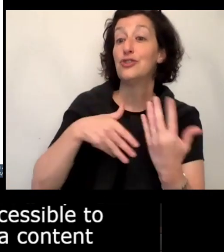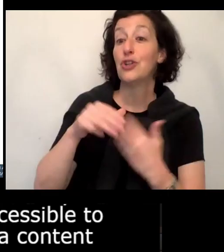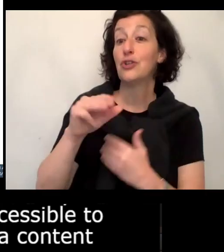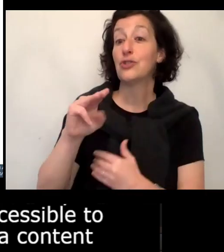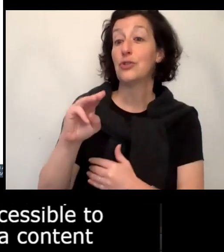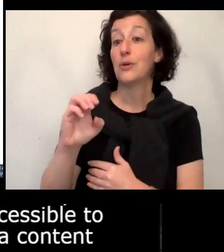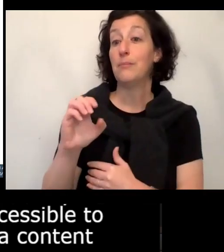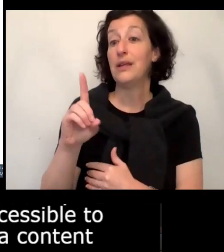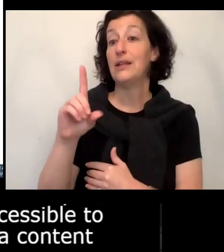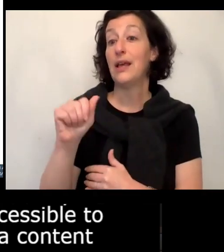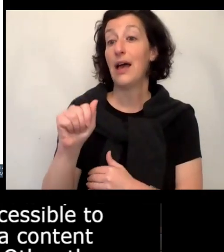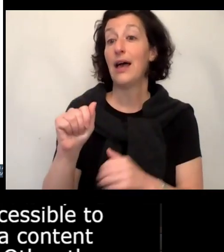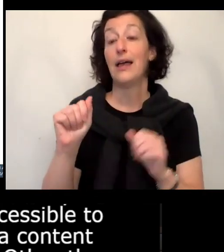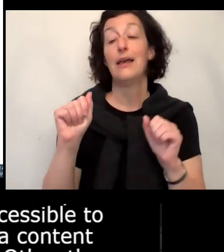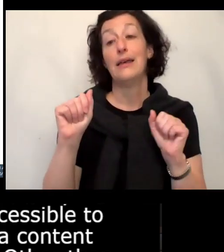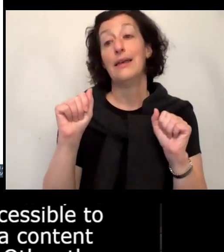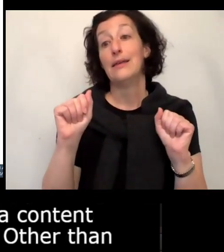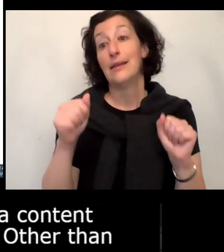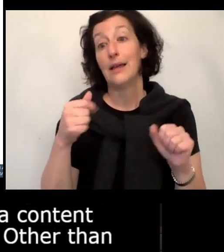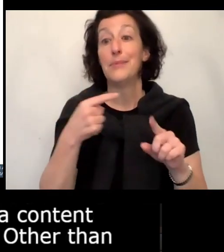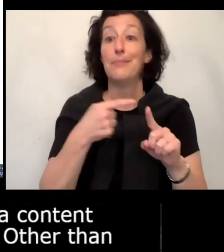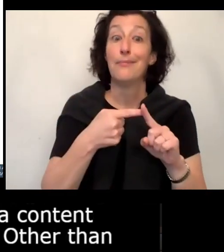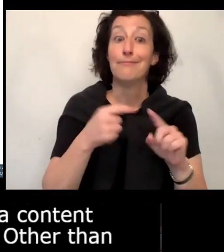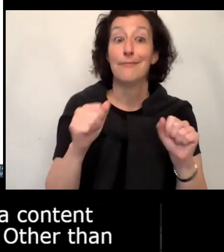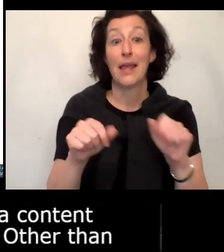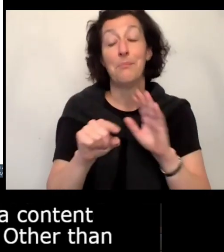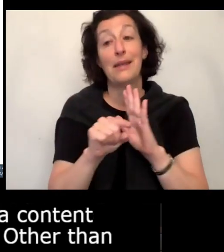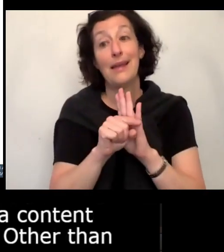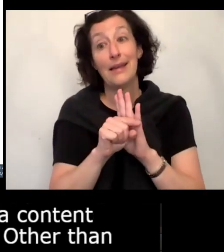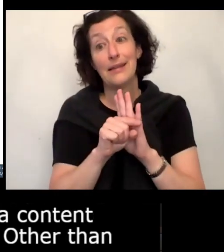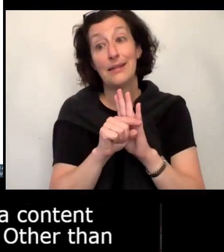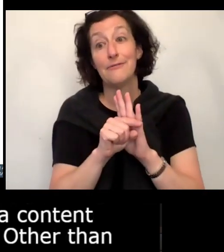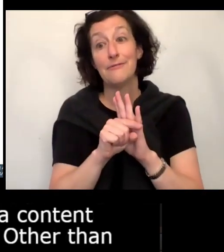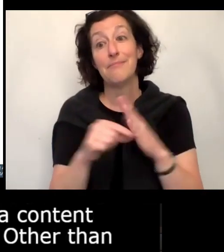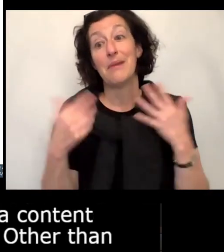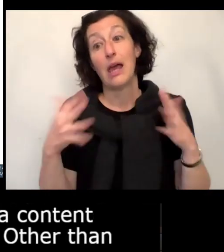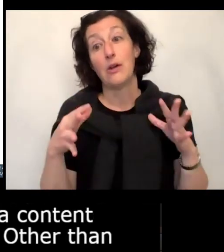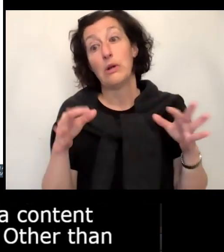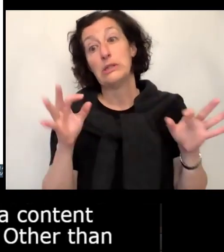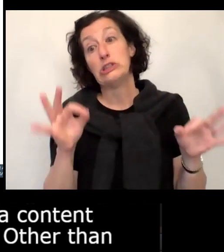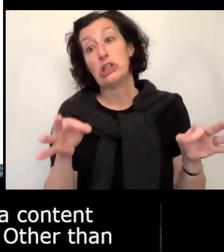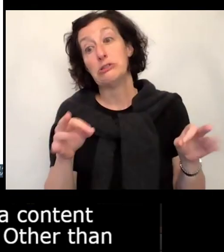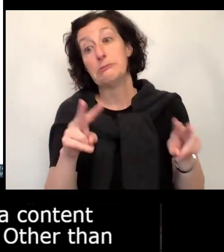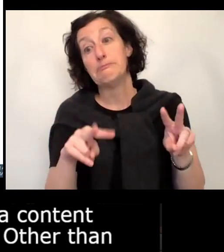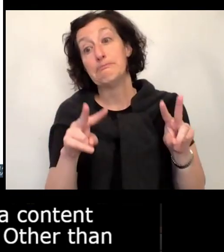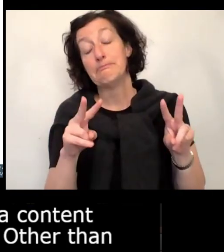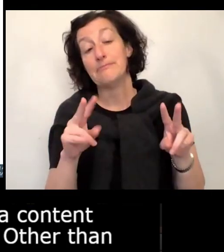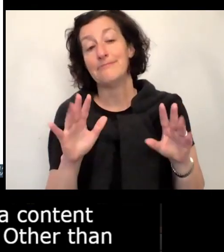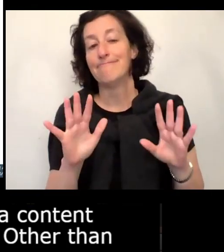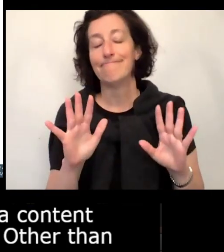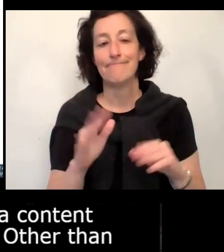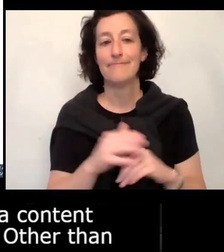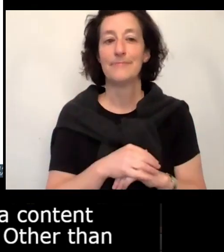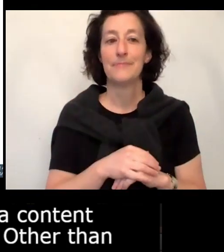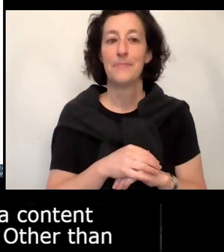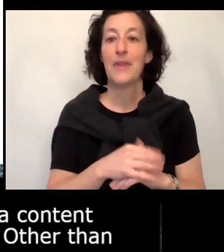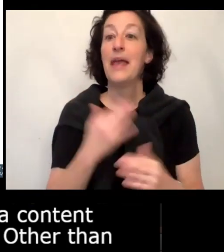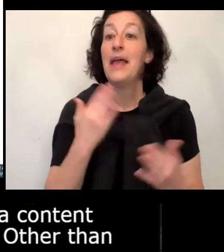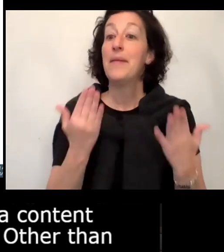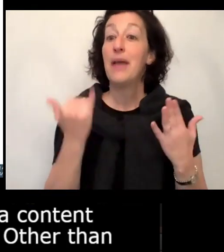into sort of content judgment too much. Some of you may be in